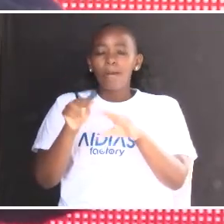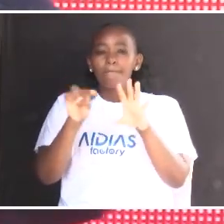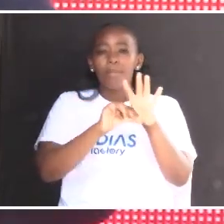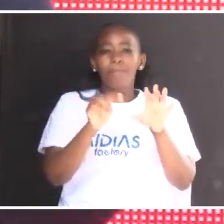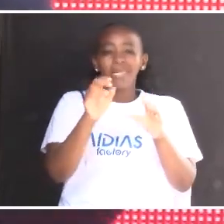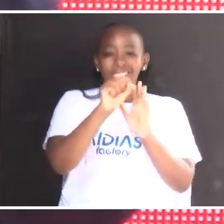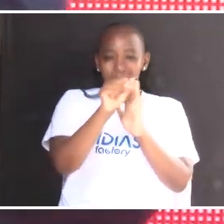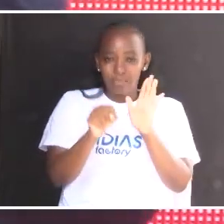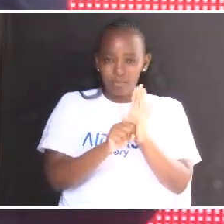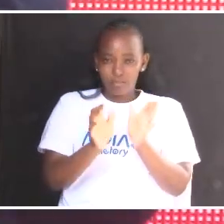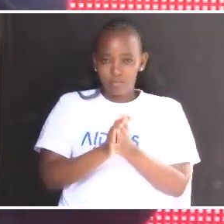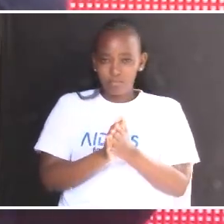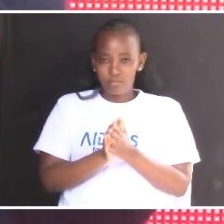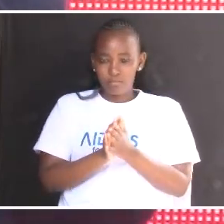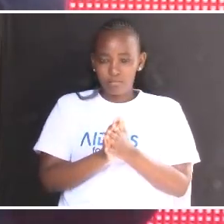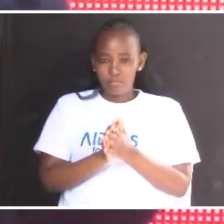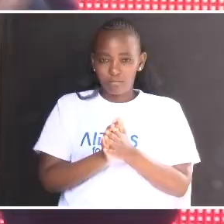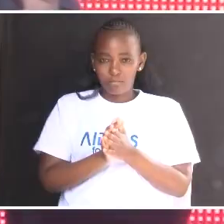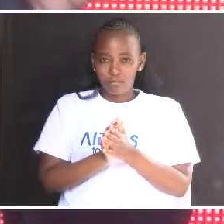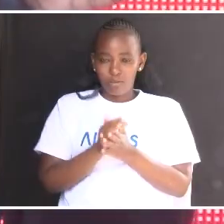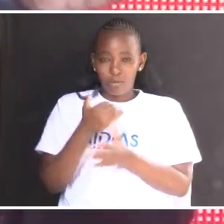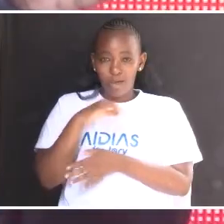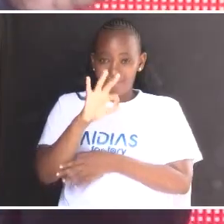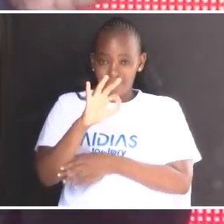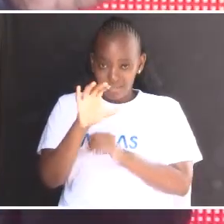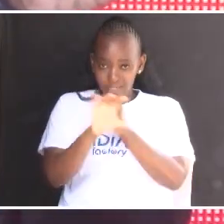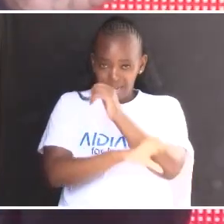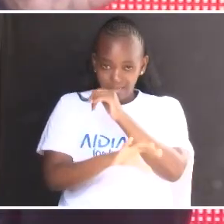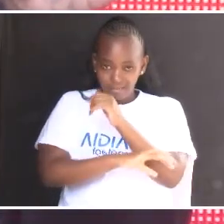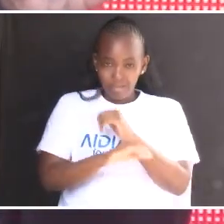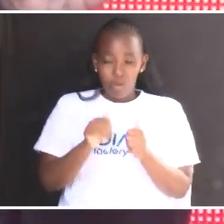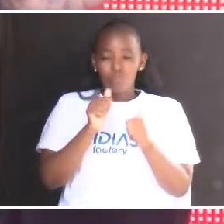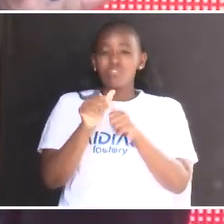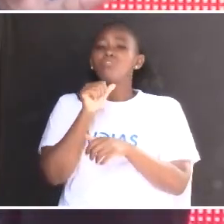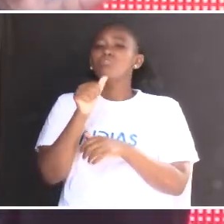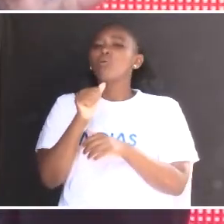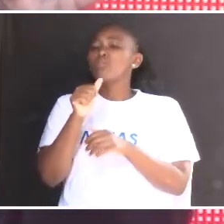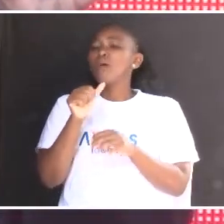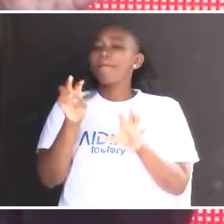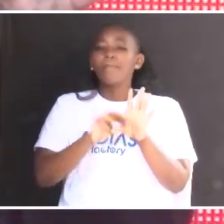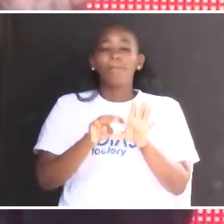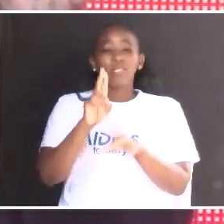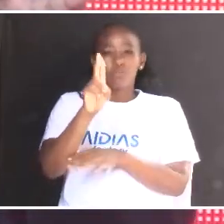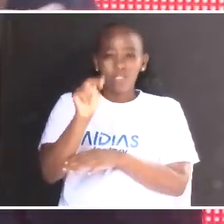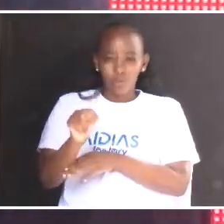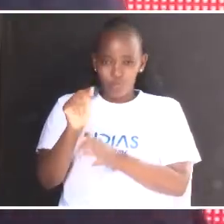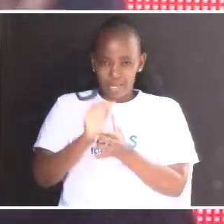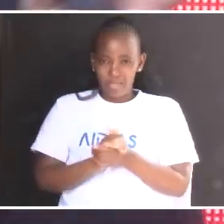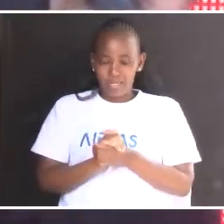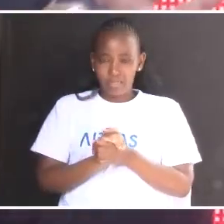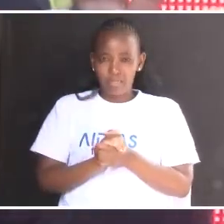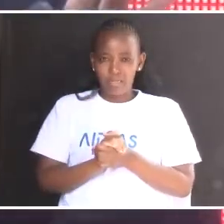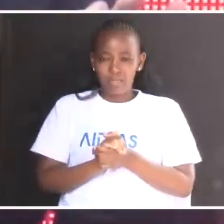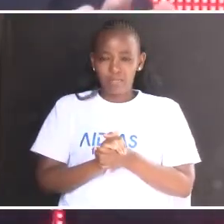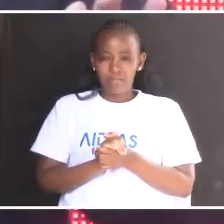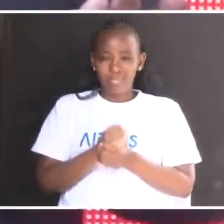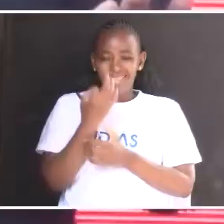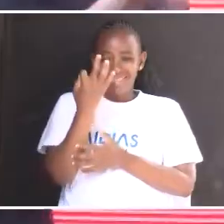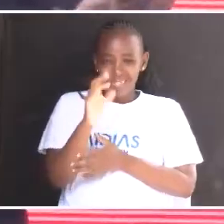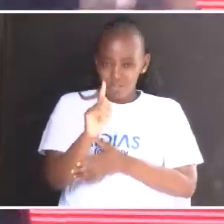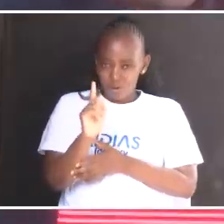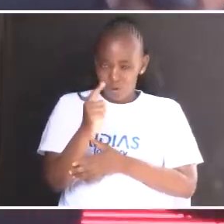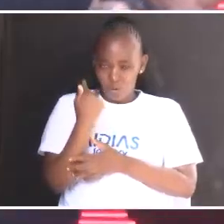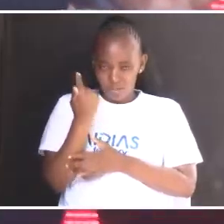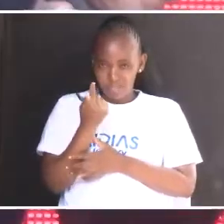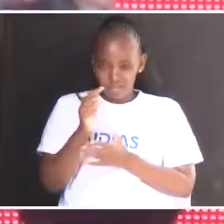think, as you may know, I think there are only 3 countries which are not members of the UN. Only just 3.